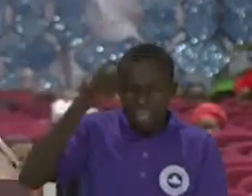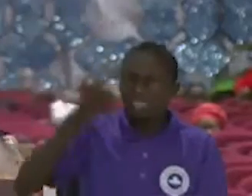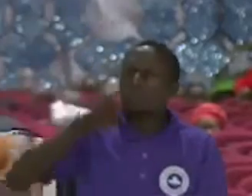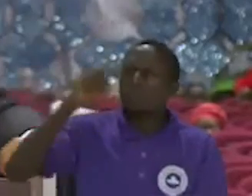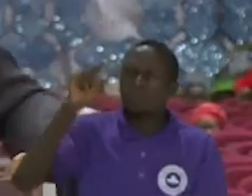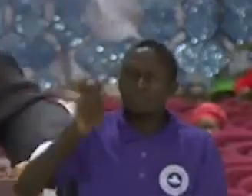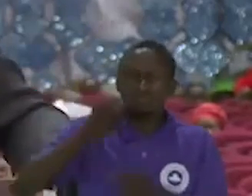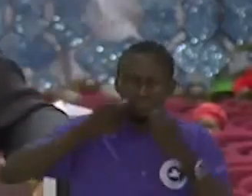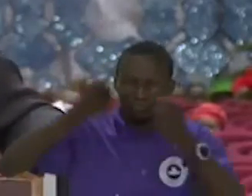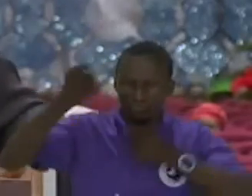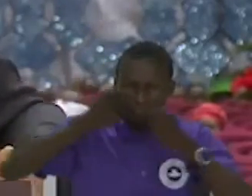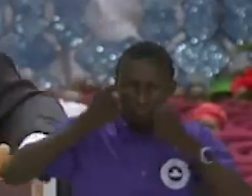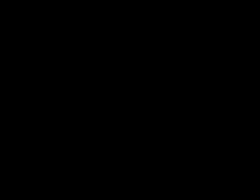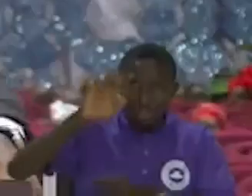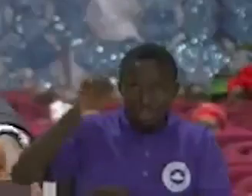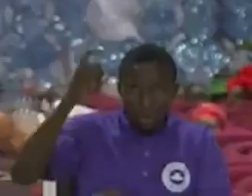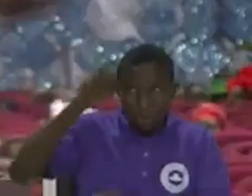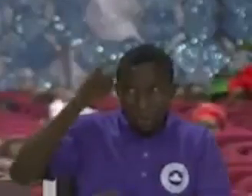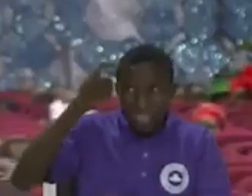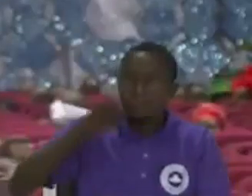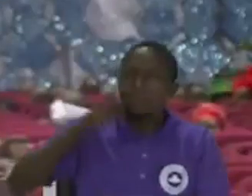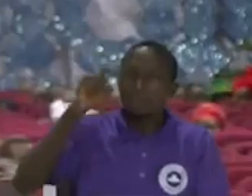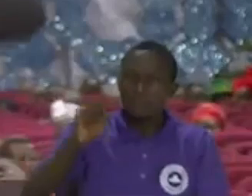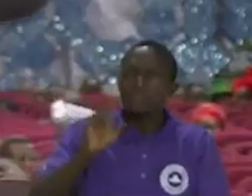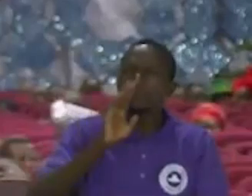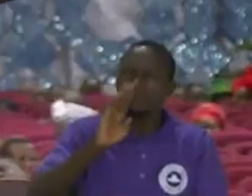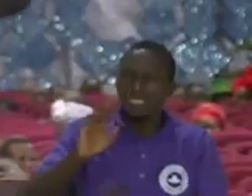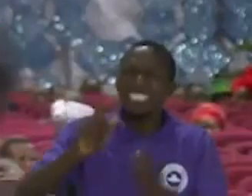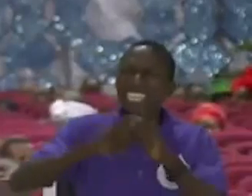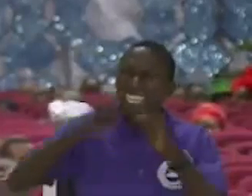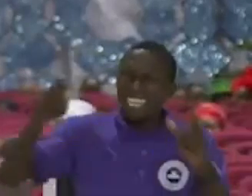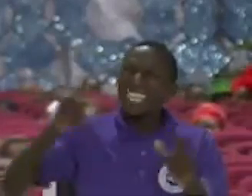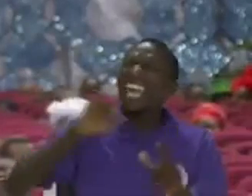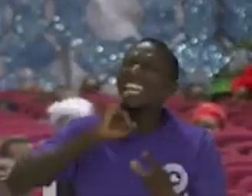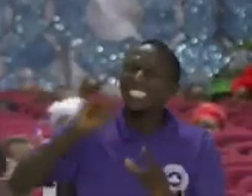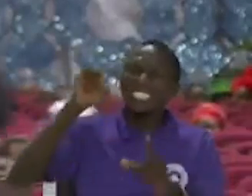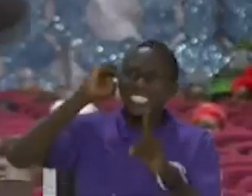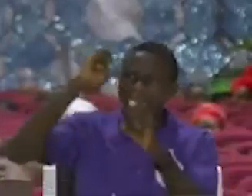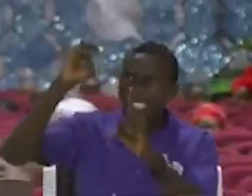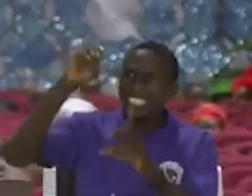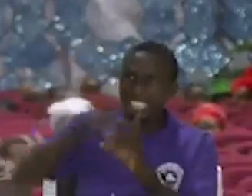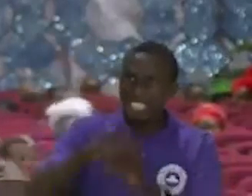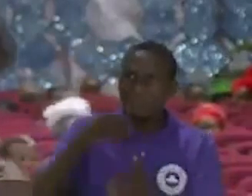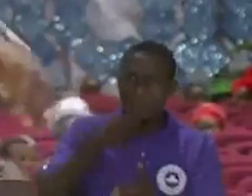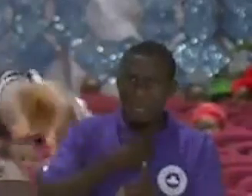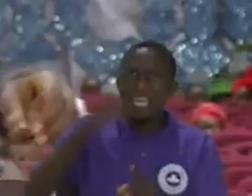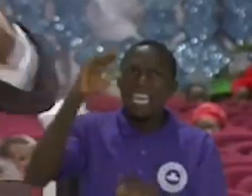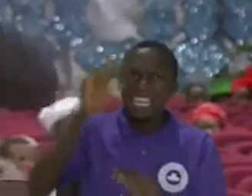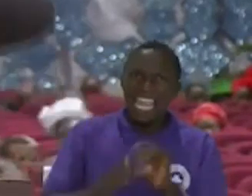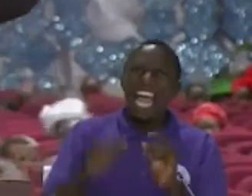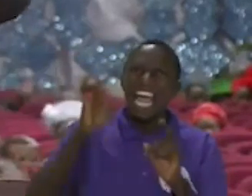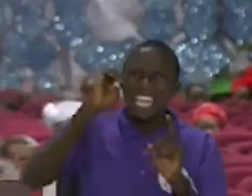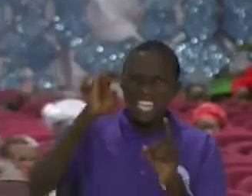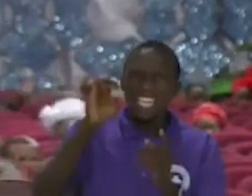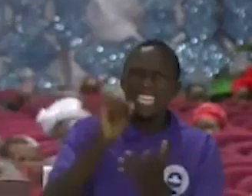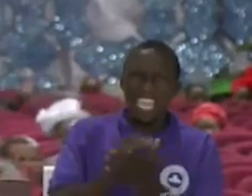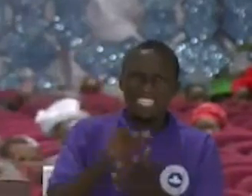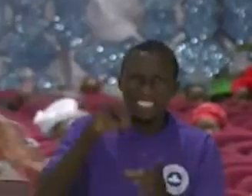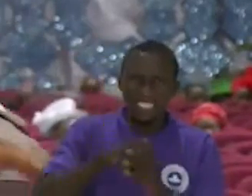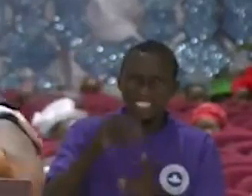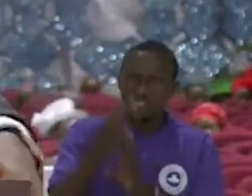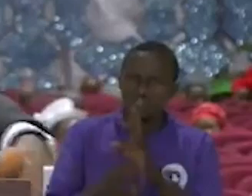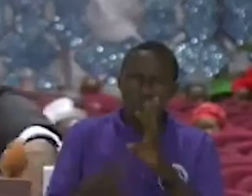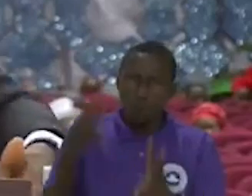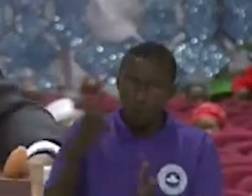dominating. Your consciousness should be that greater is he that is in me than he that is in the world. Greater is he that is